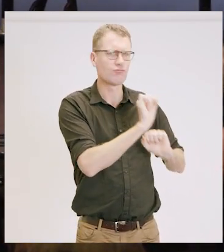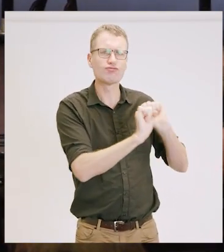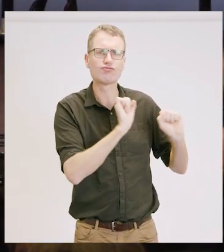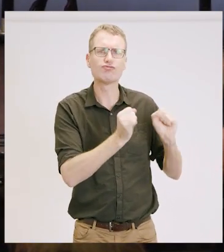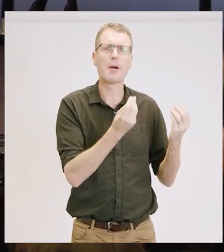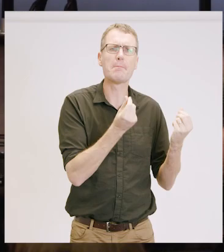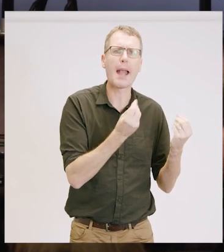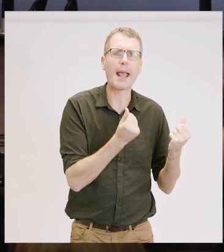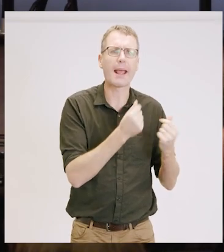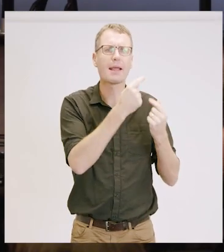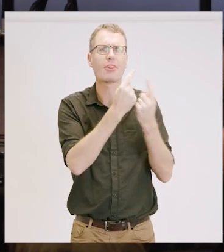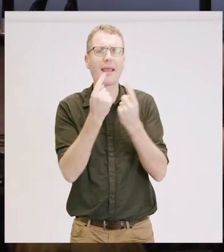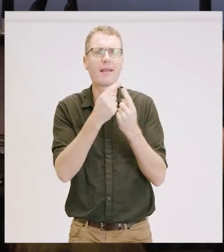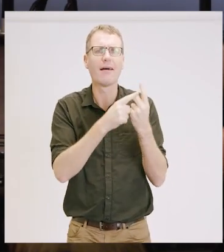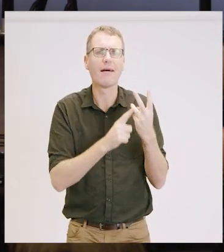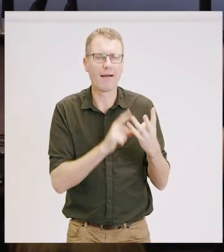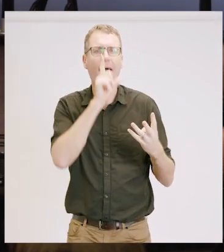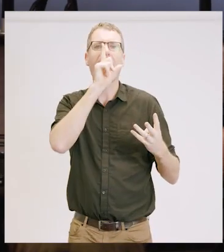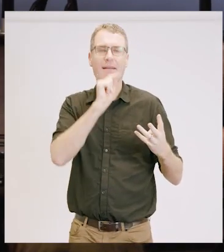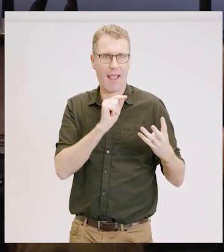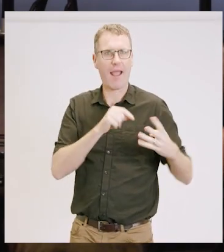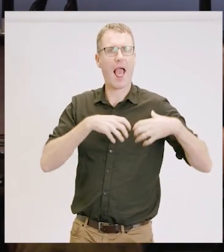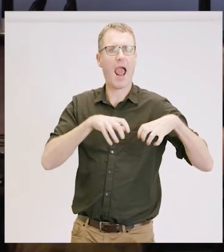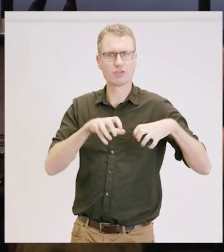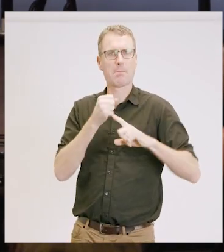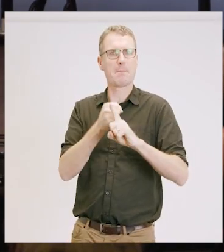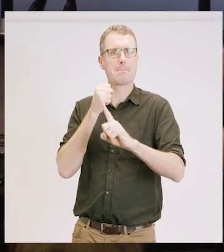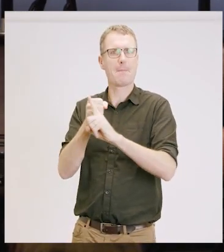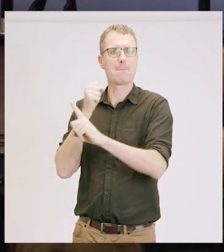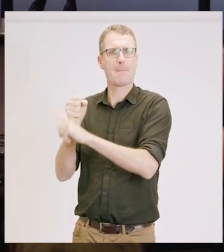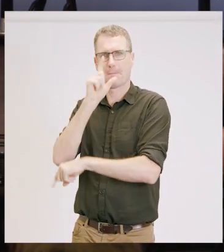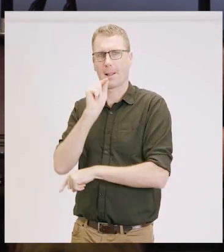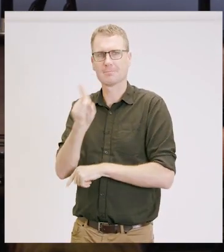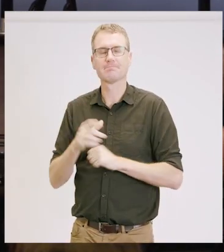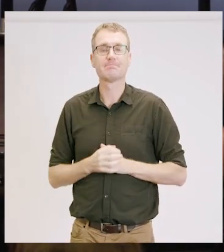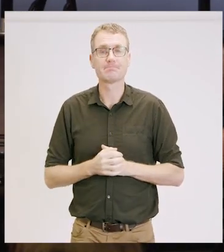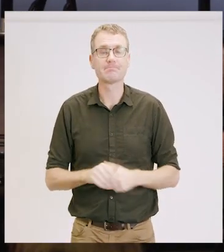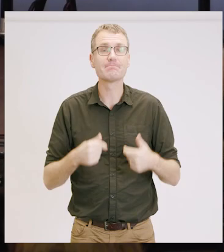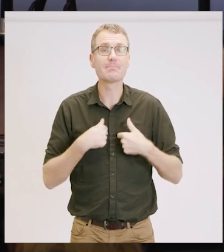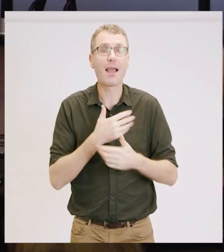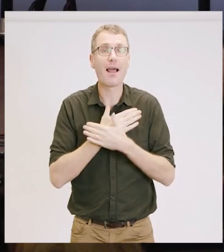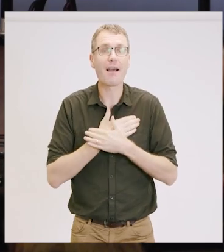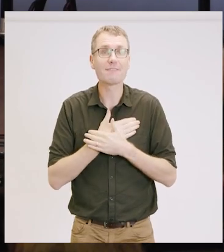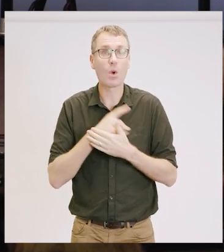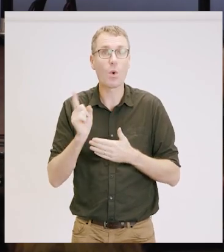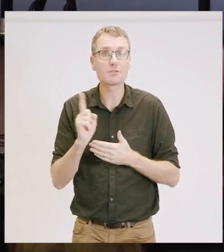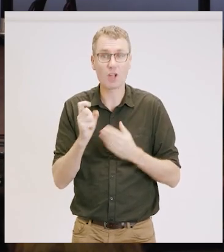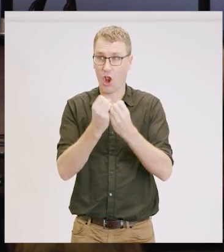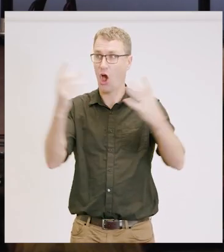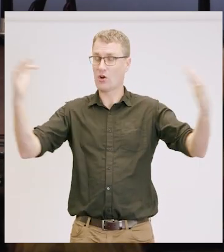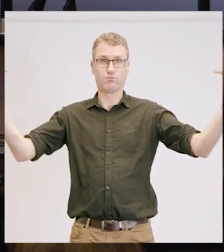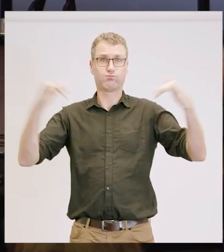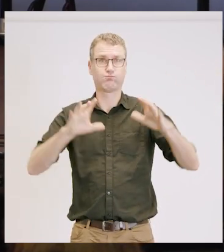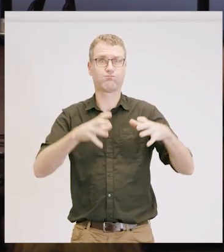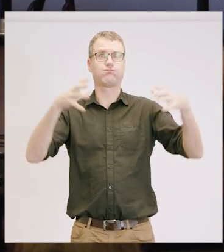we combine, we can do incredible things. And I love the fact that when a lot of people come together, we can do more than